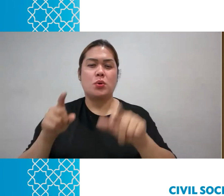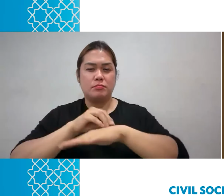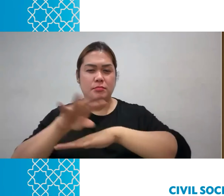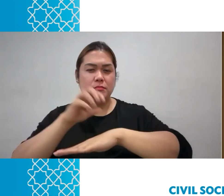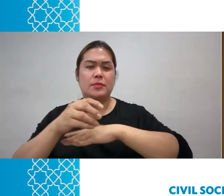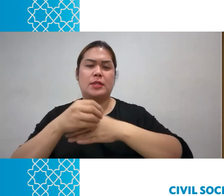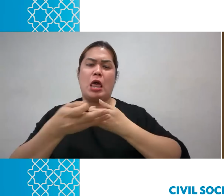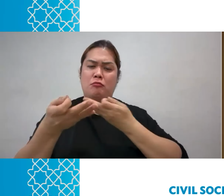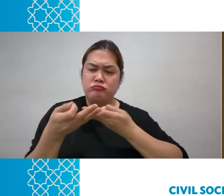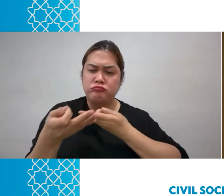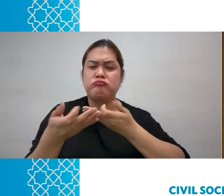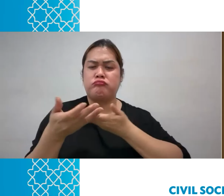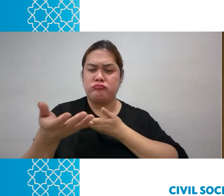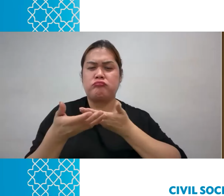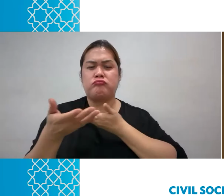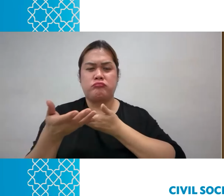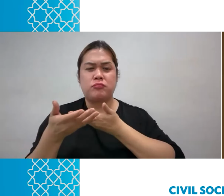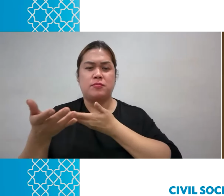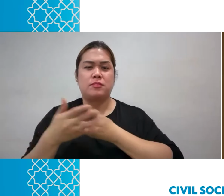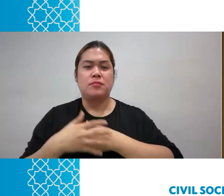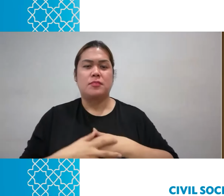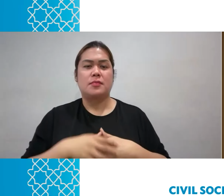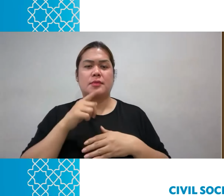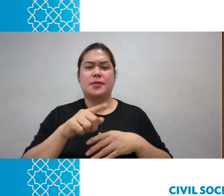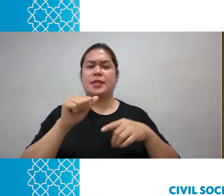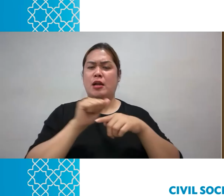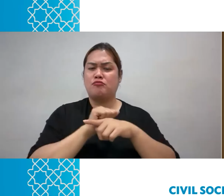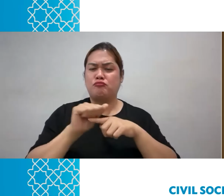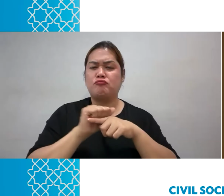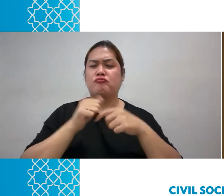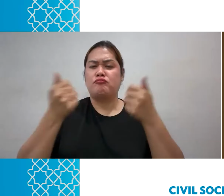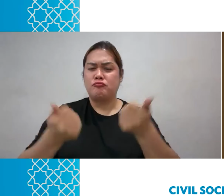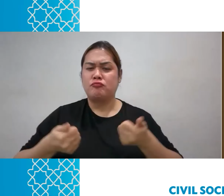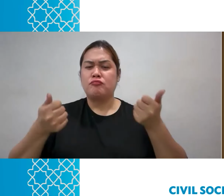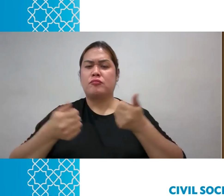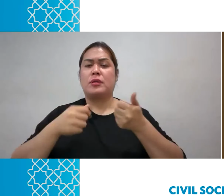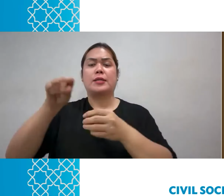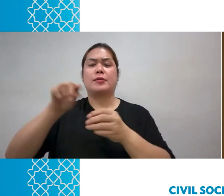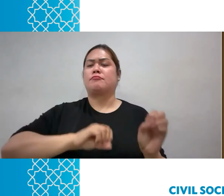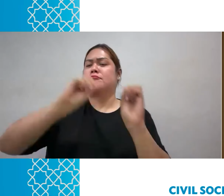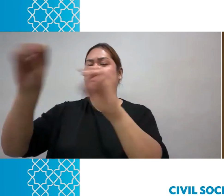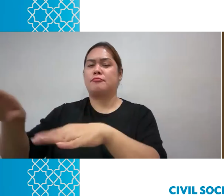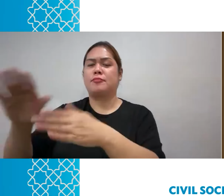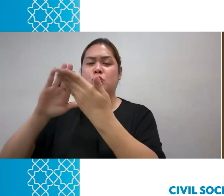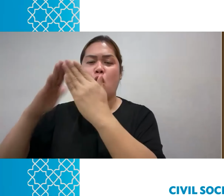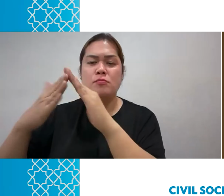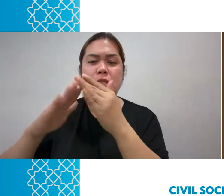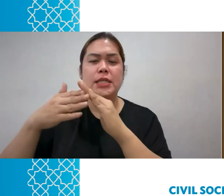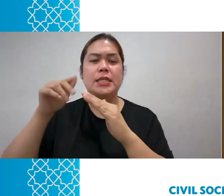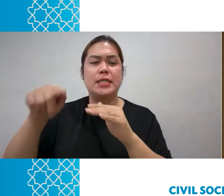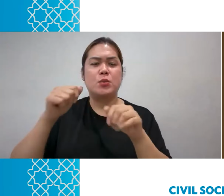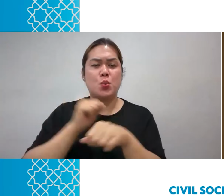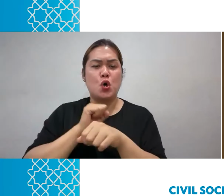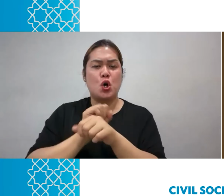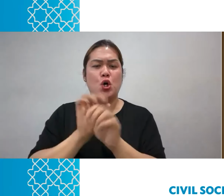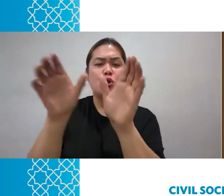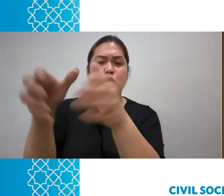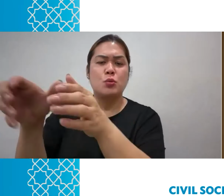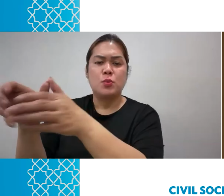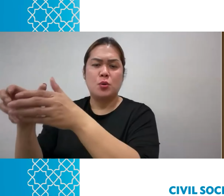into the community. They work with faith groups, they work with football clubs, they work with universities to lead different focus